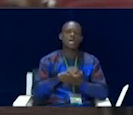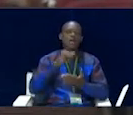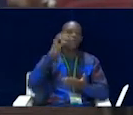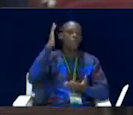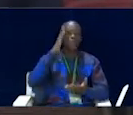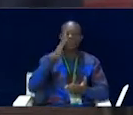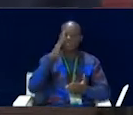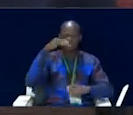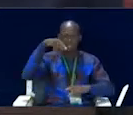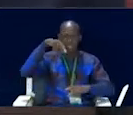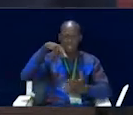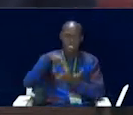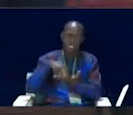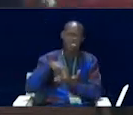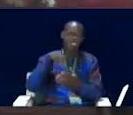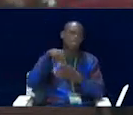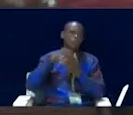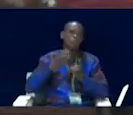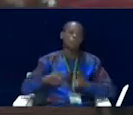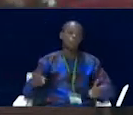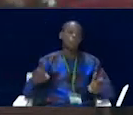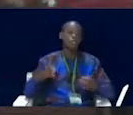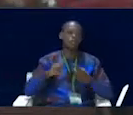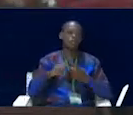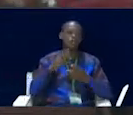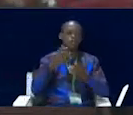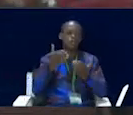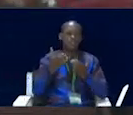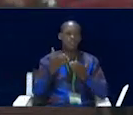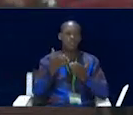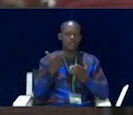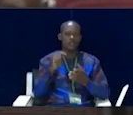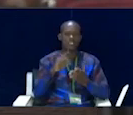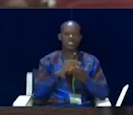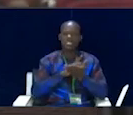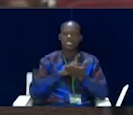your way of receiving the divine touch is sin.